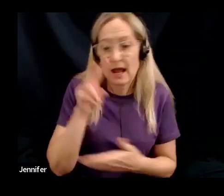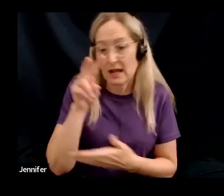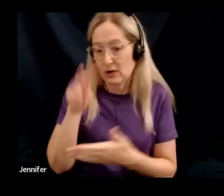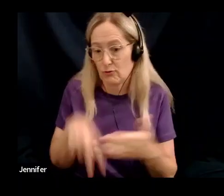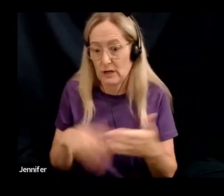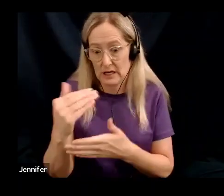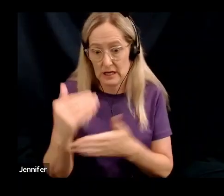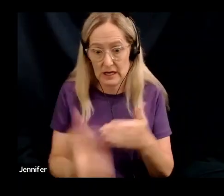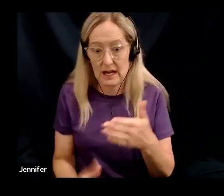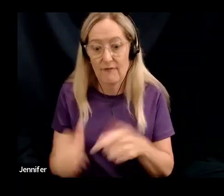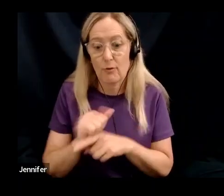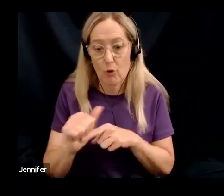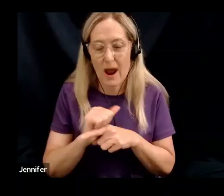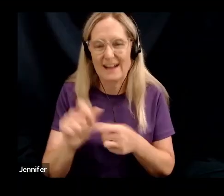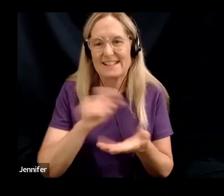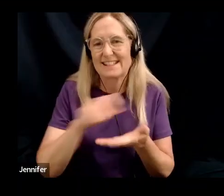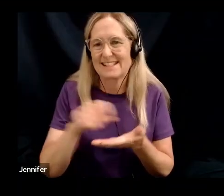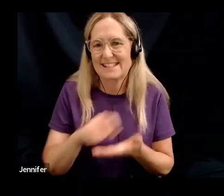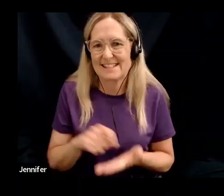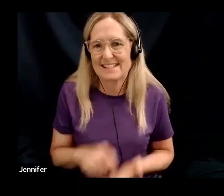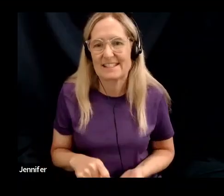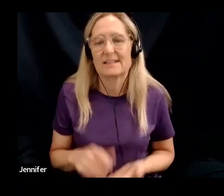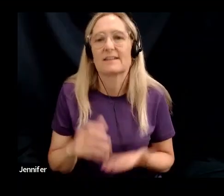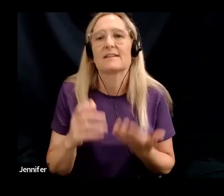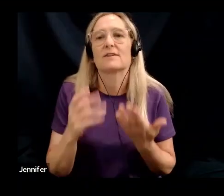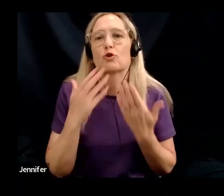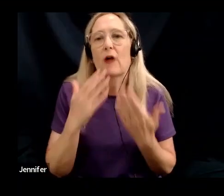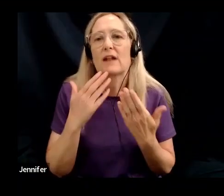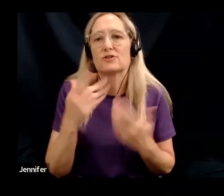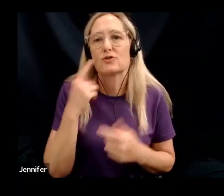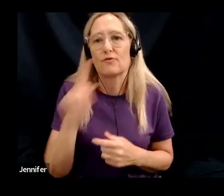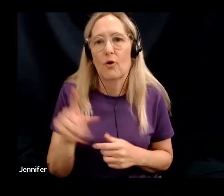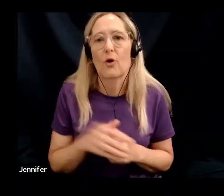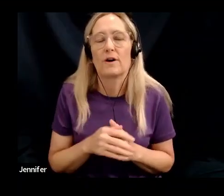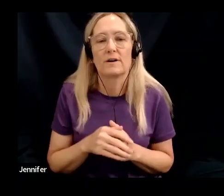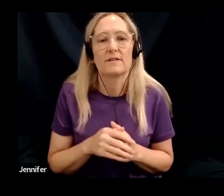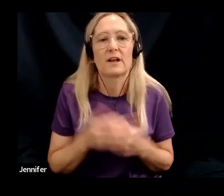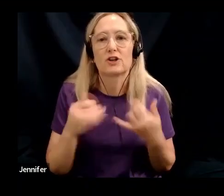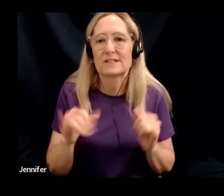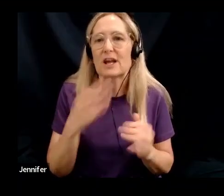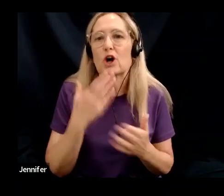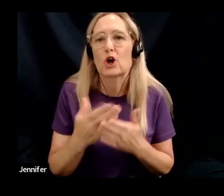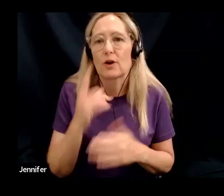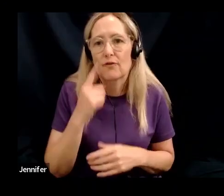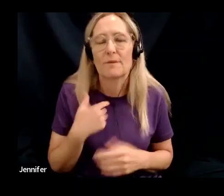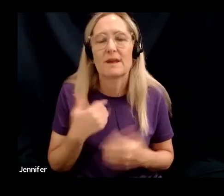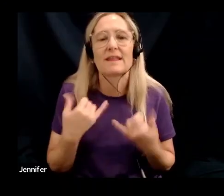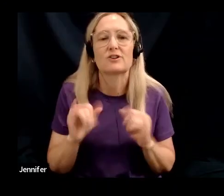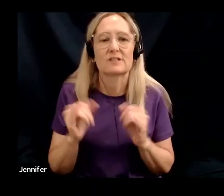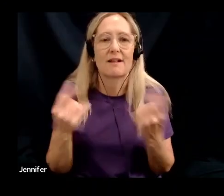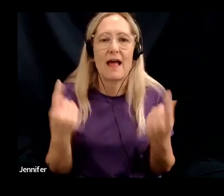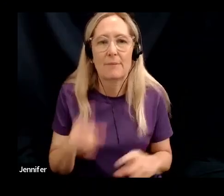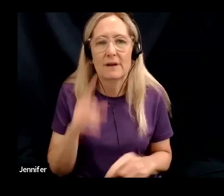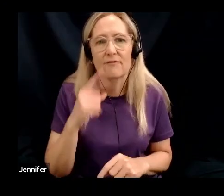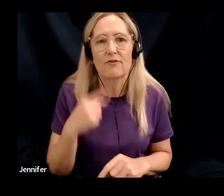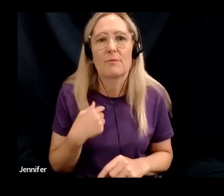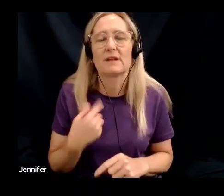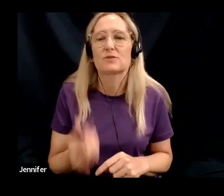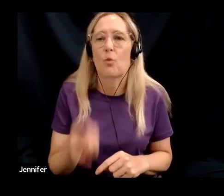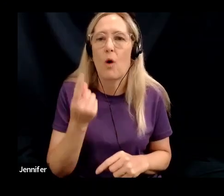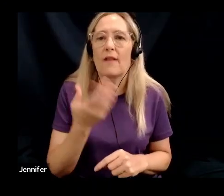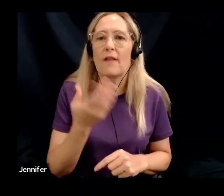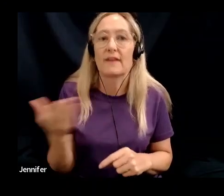of practice that grounds me in things that are still good, right? That are happening. And so that's one